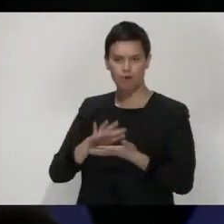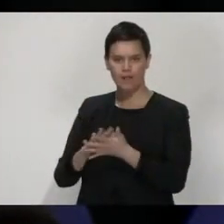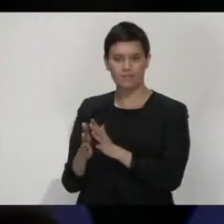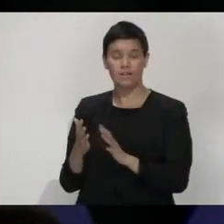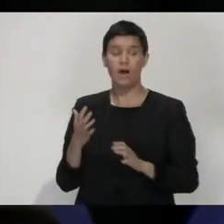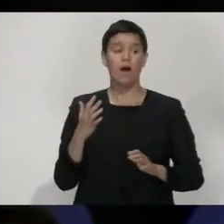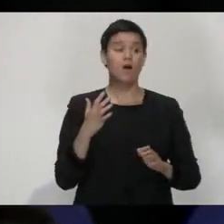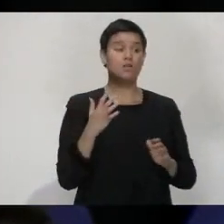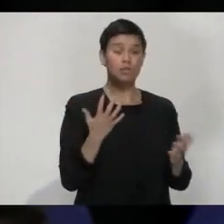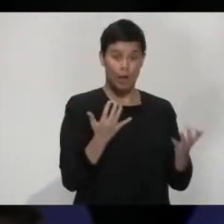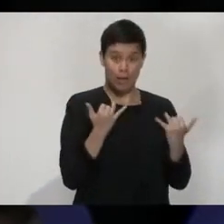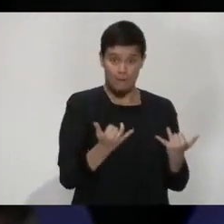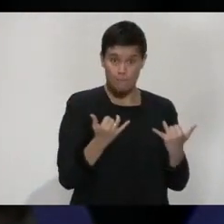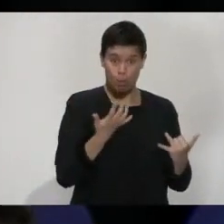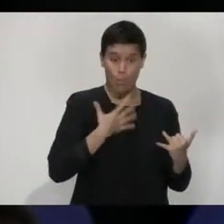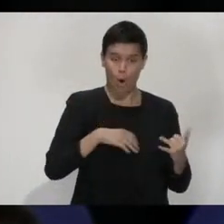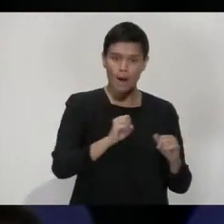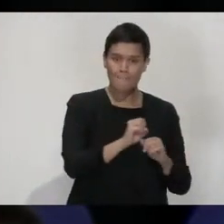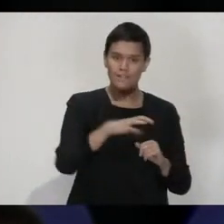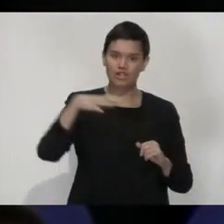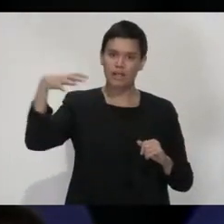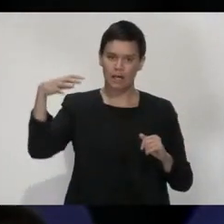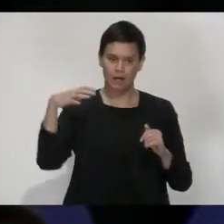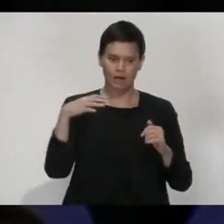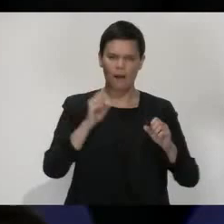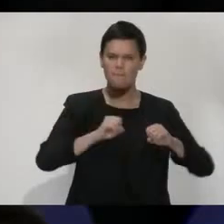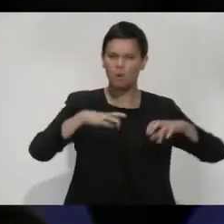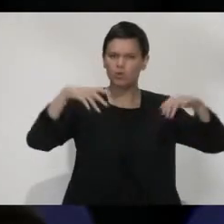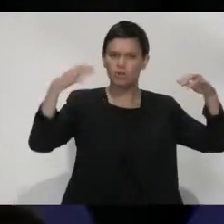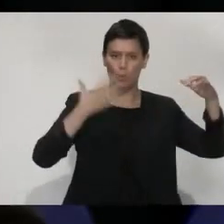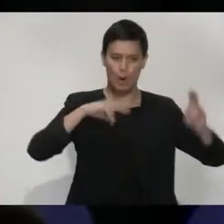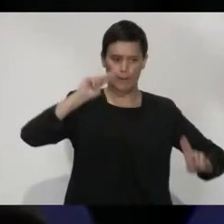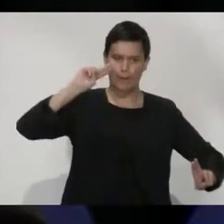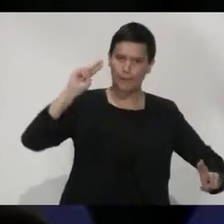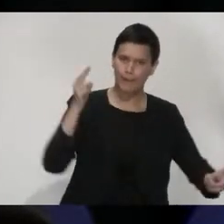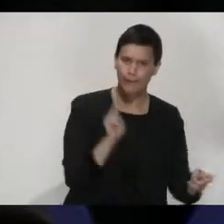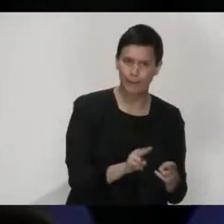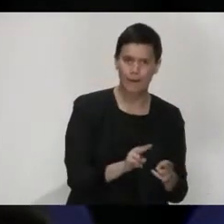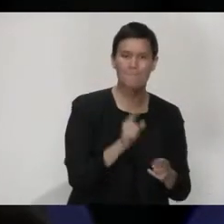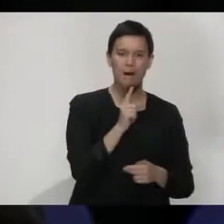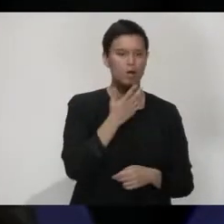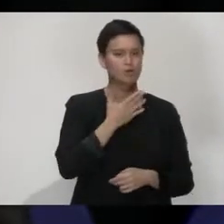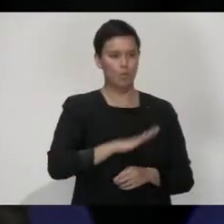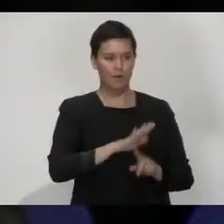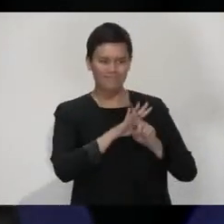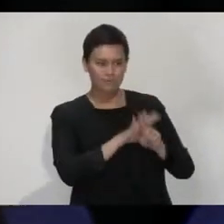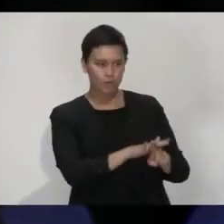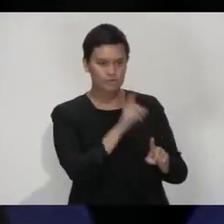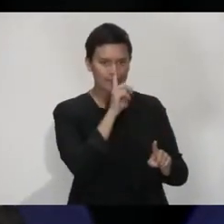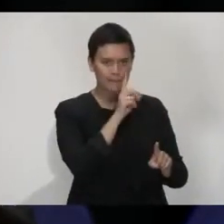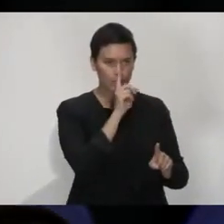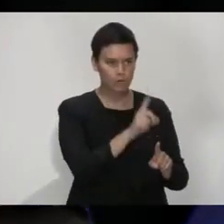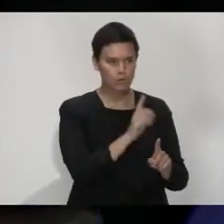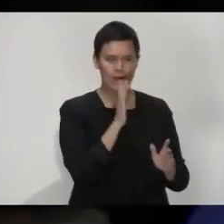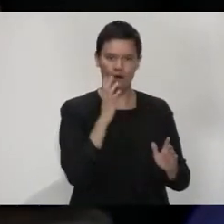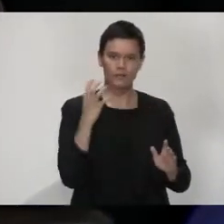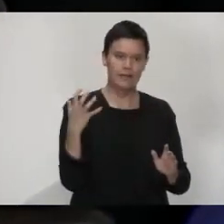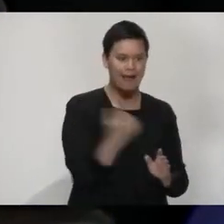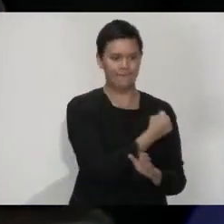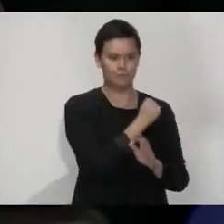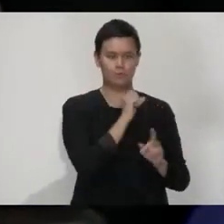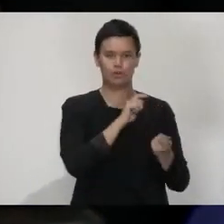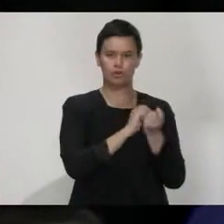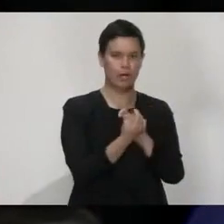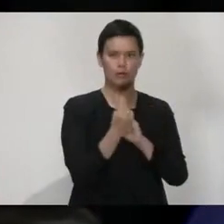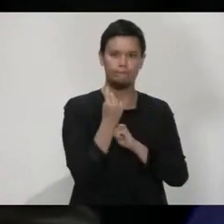abrupt exit. And so we want to work with the Southland community and with Rio on what that looks like. Just take a couple more. Is the prudential discount enough? Would